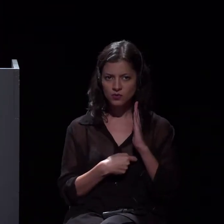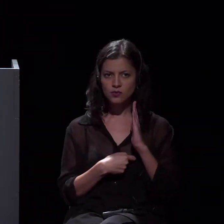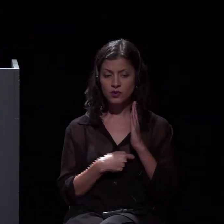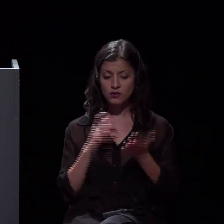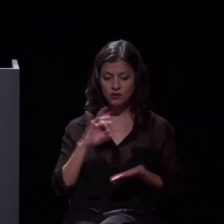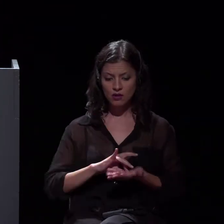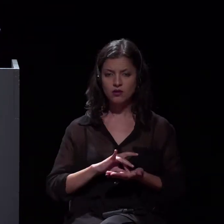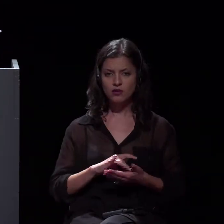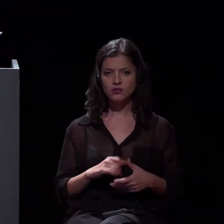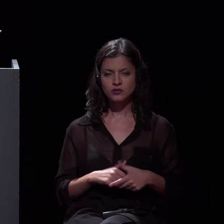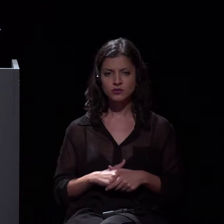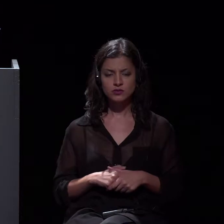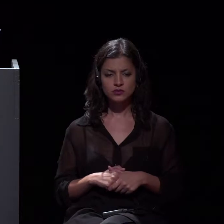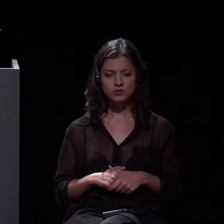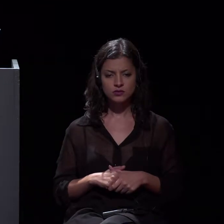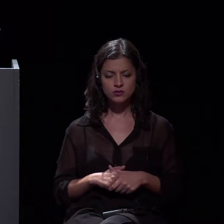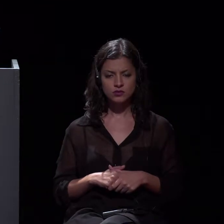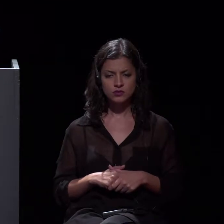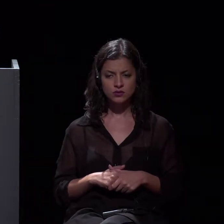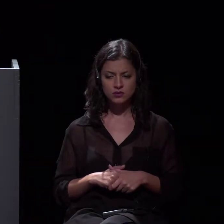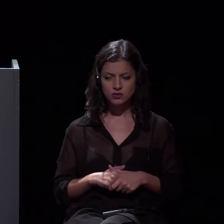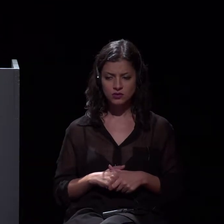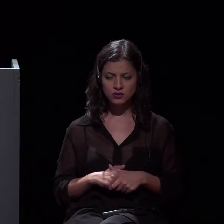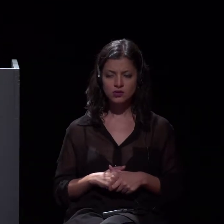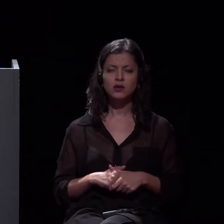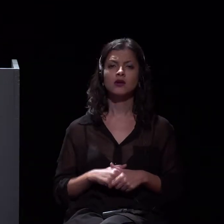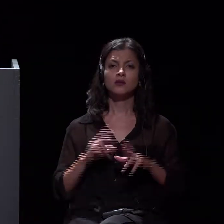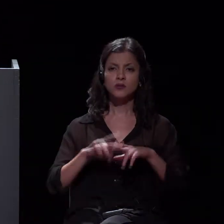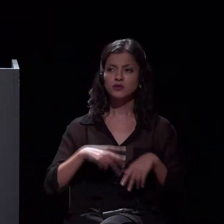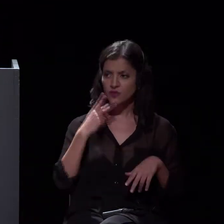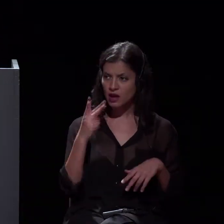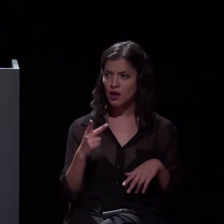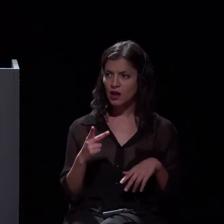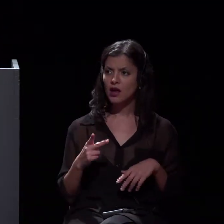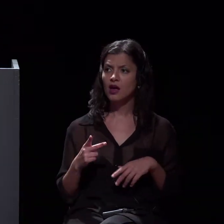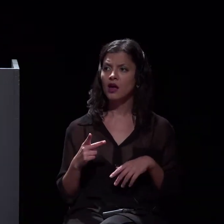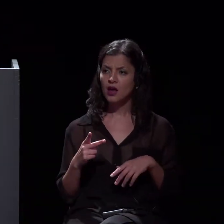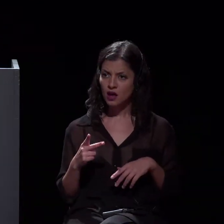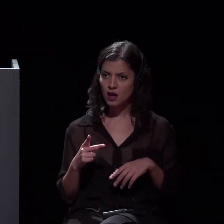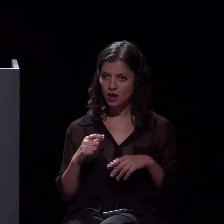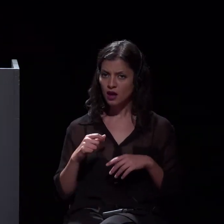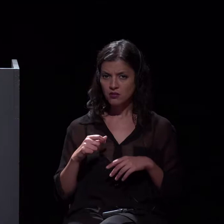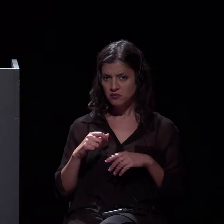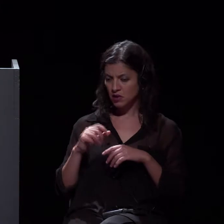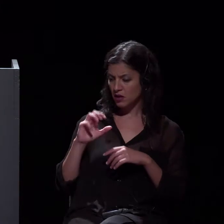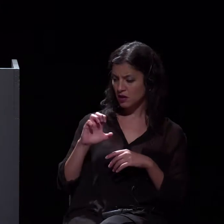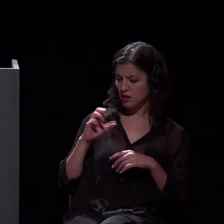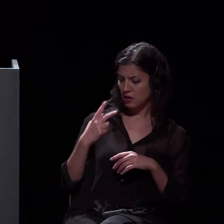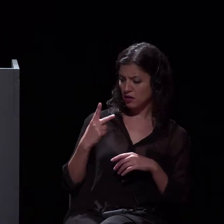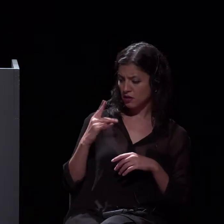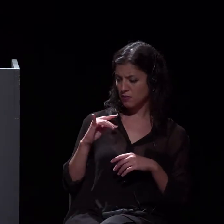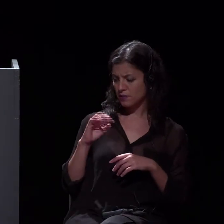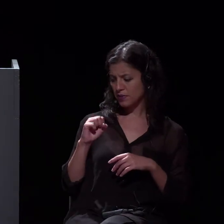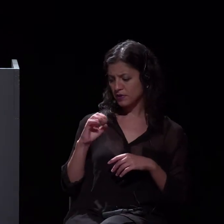that in many cases this epistemic break also entailed the structural incorporation of the vocabularies of the popular into avant-garde